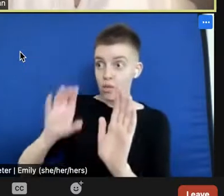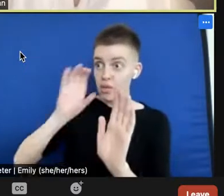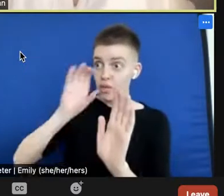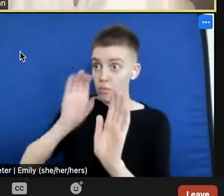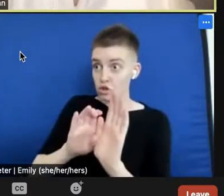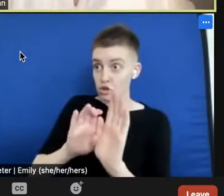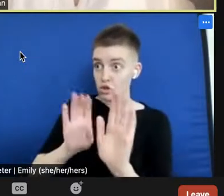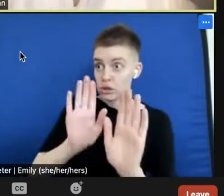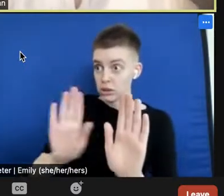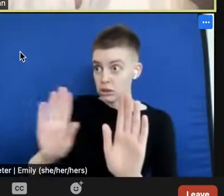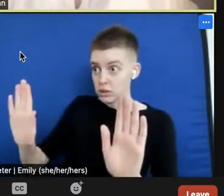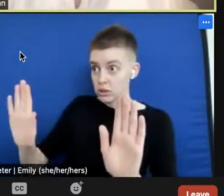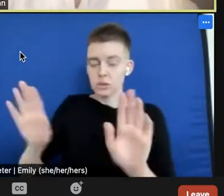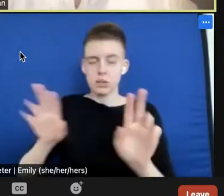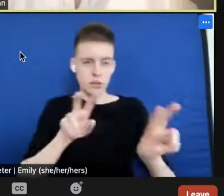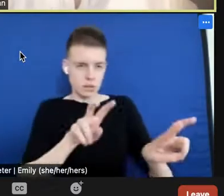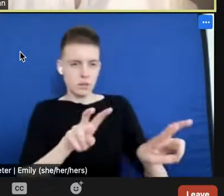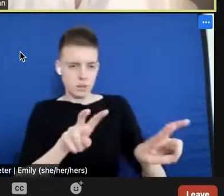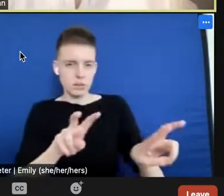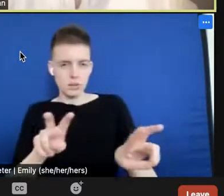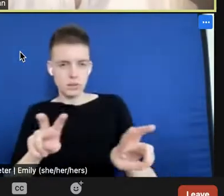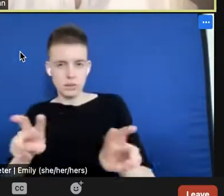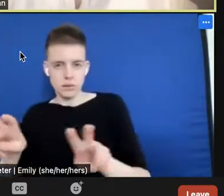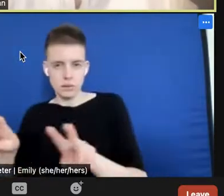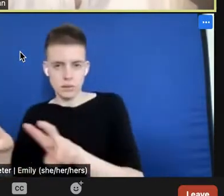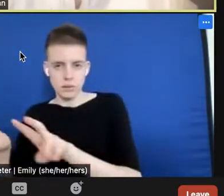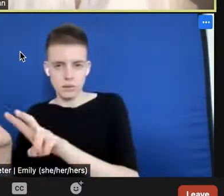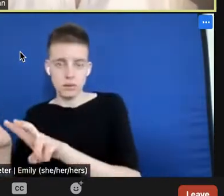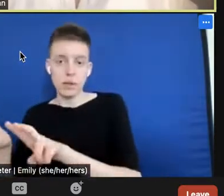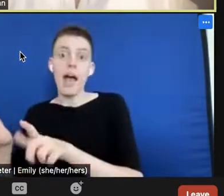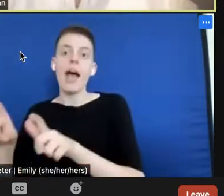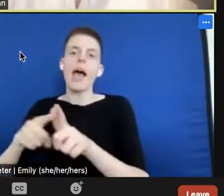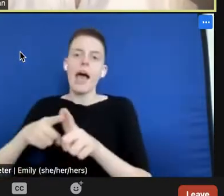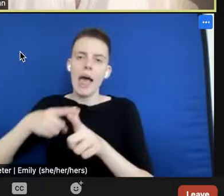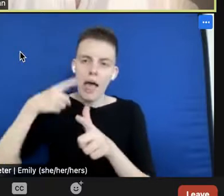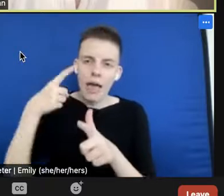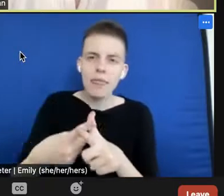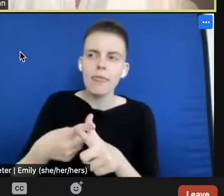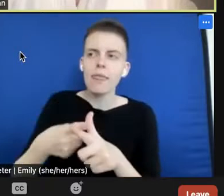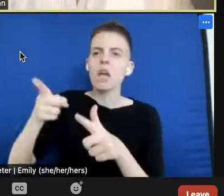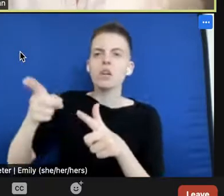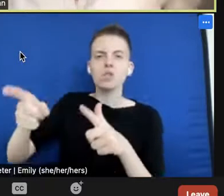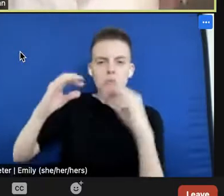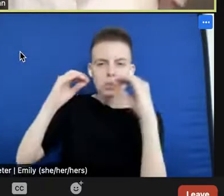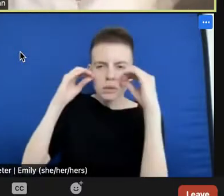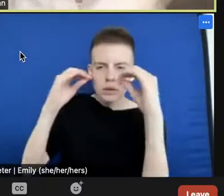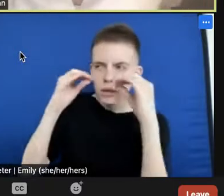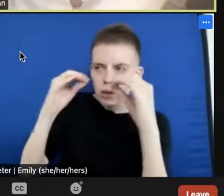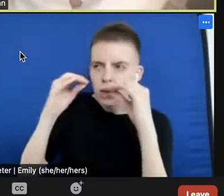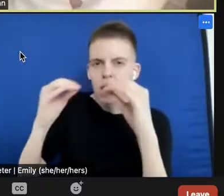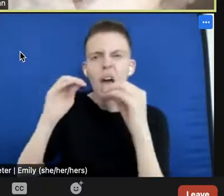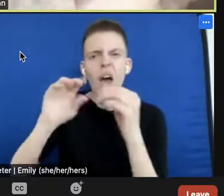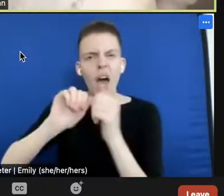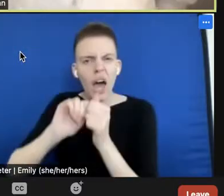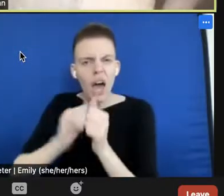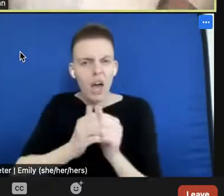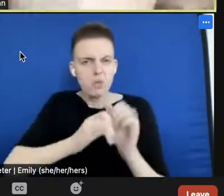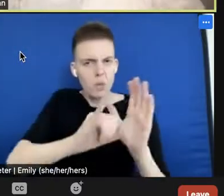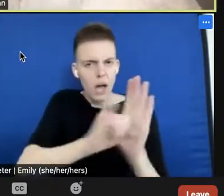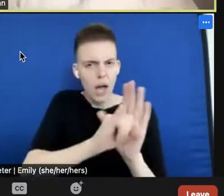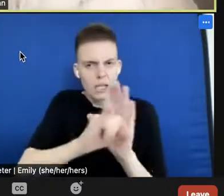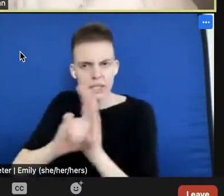and then you teach the child salient visual features. You teach them how to identify the defining features of